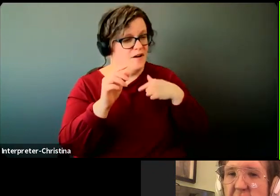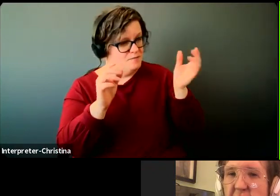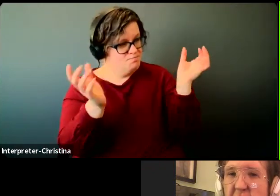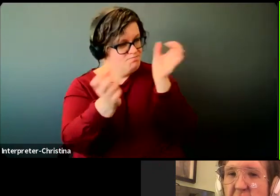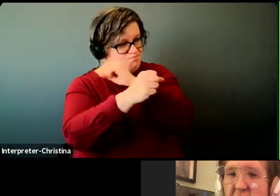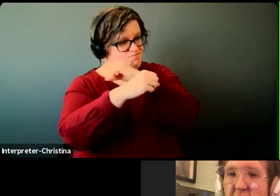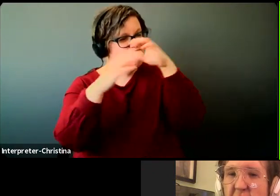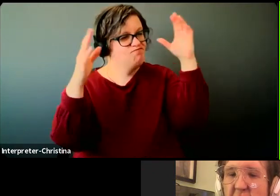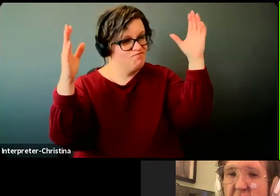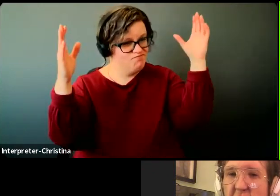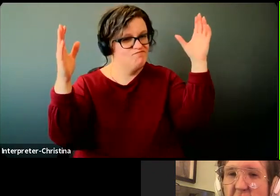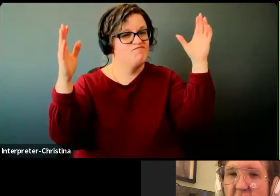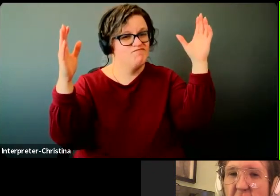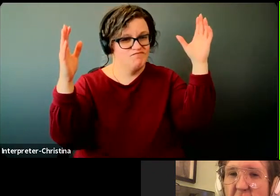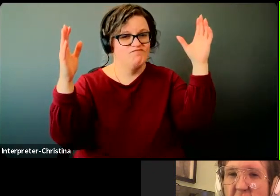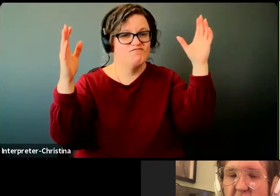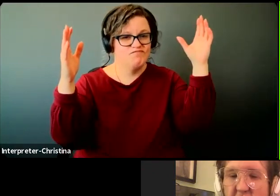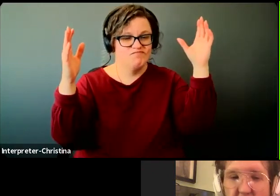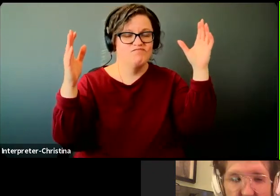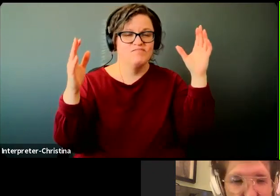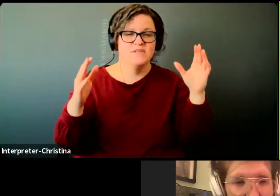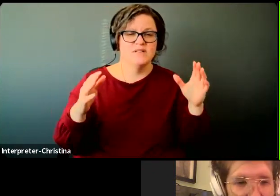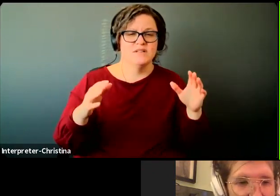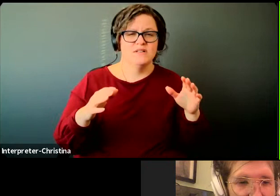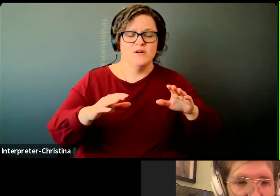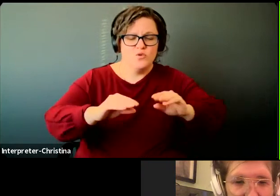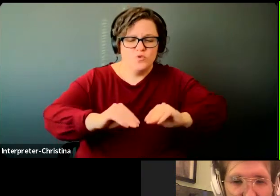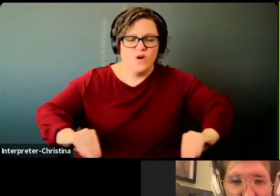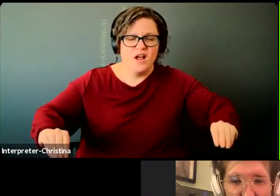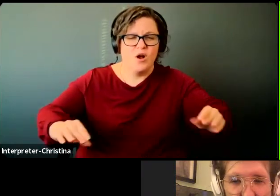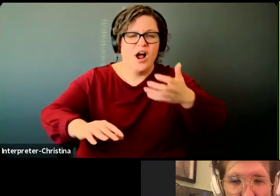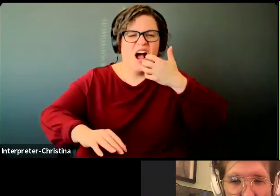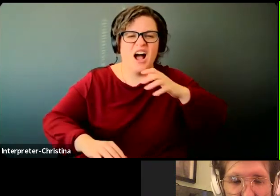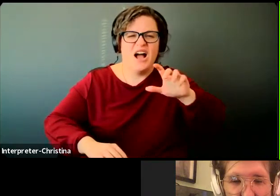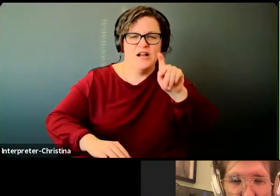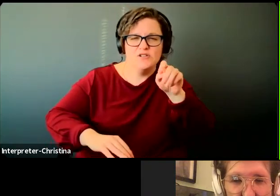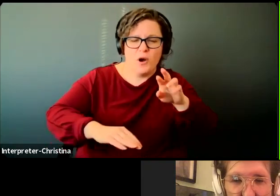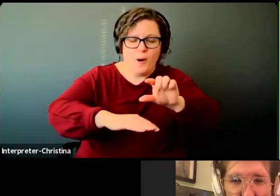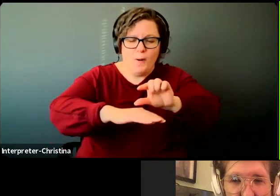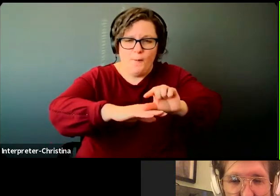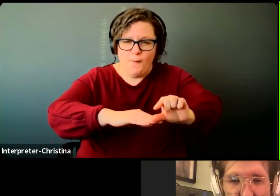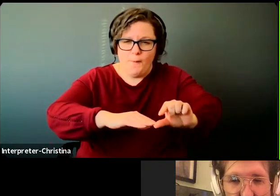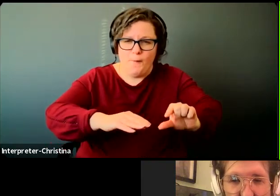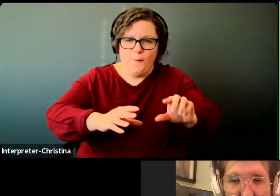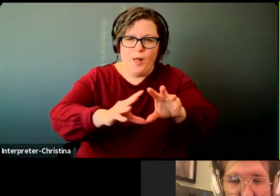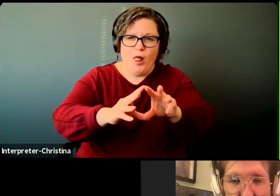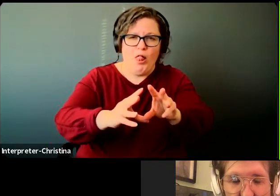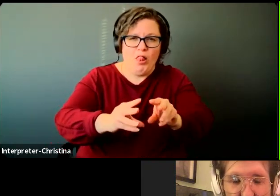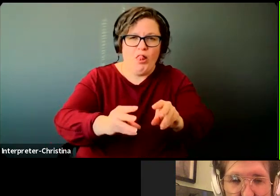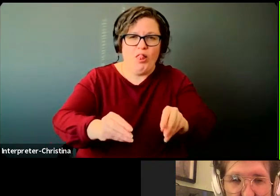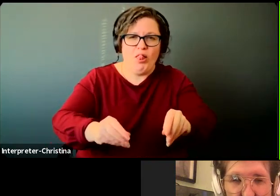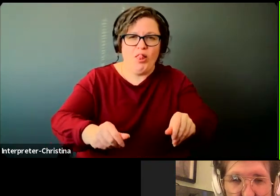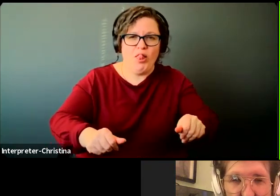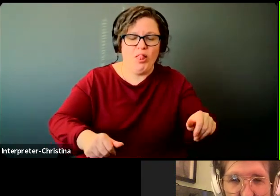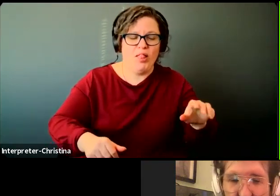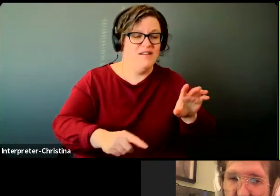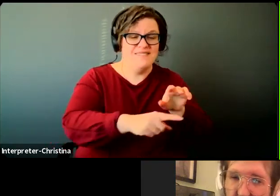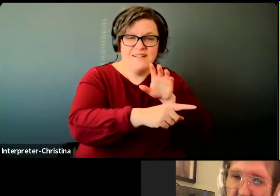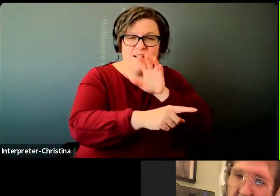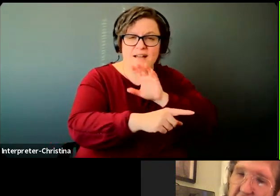tar, gluing itself to her eight-year-old feet. In the streets of the